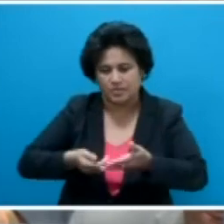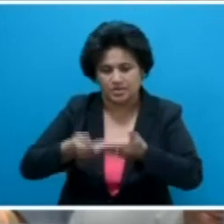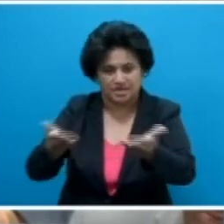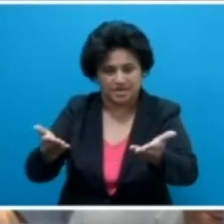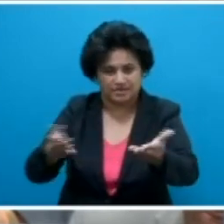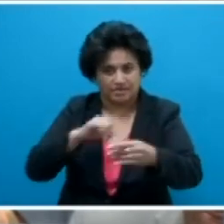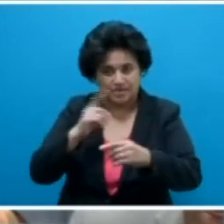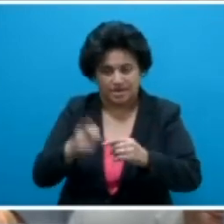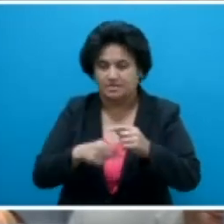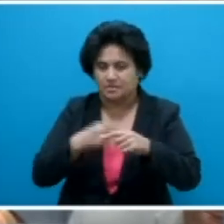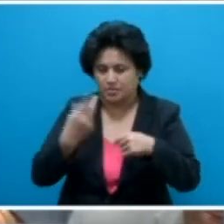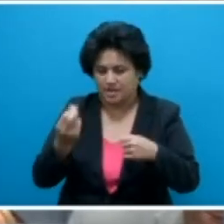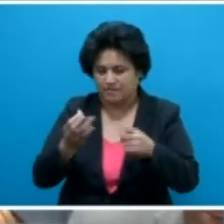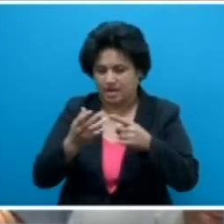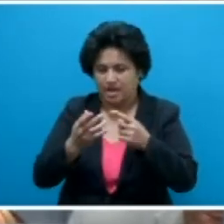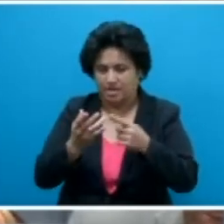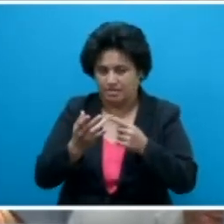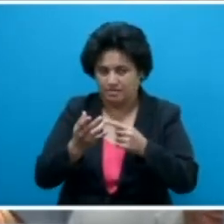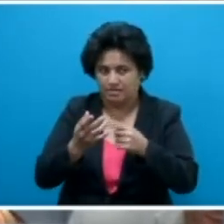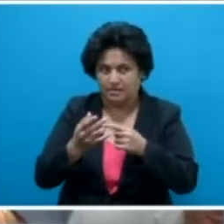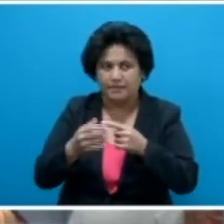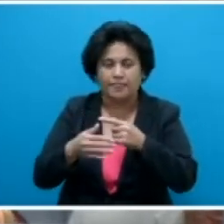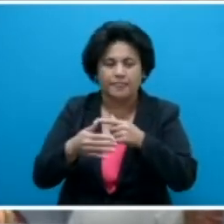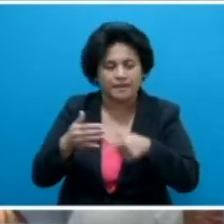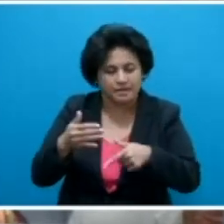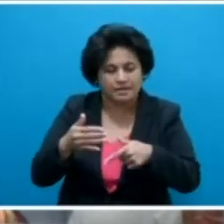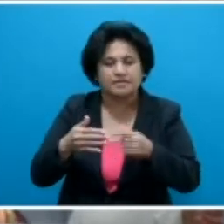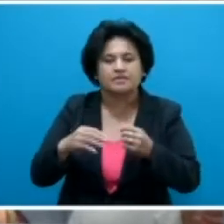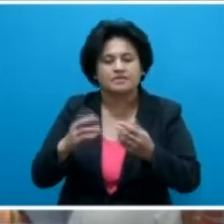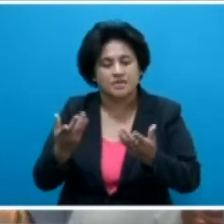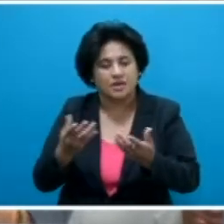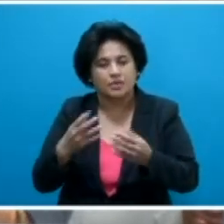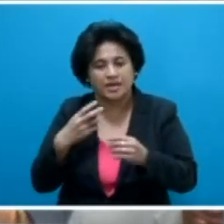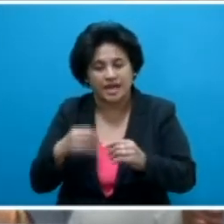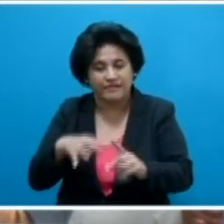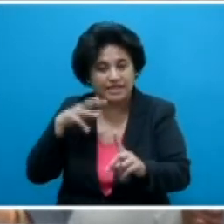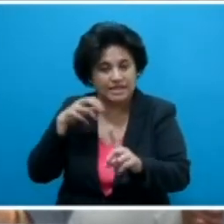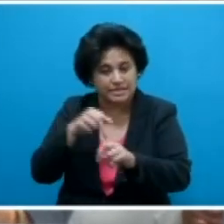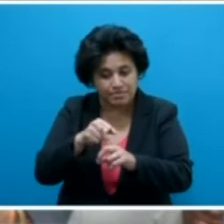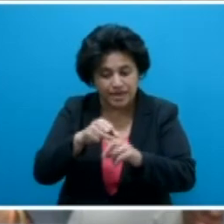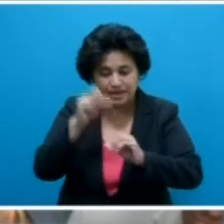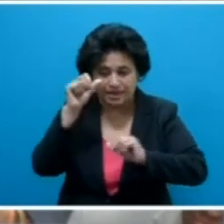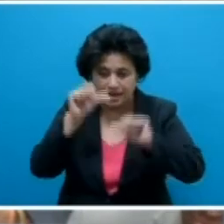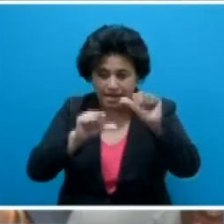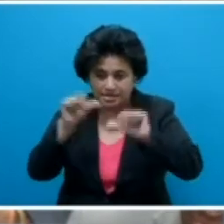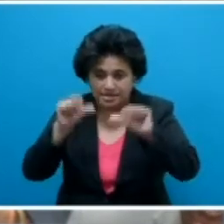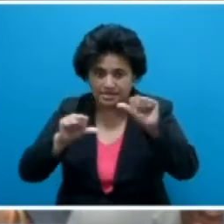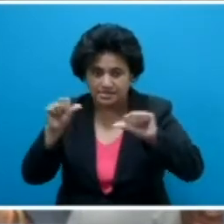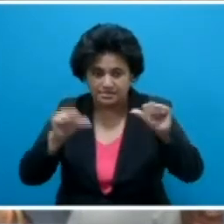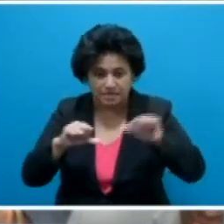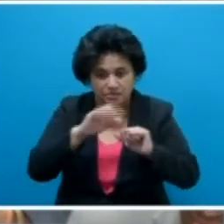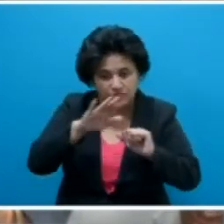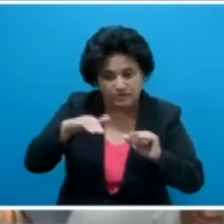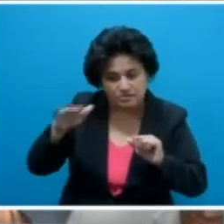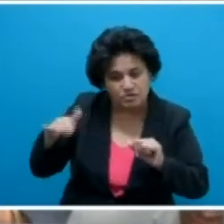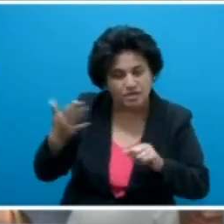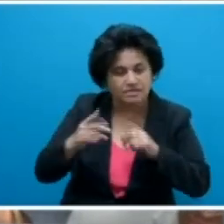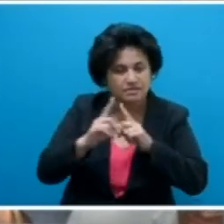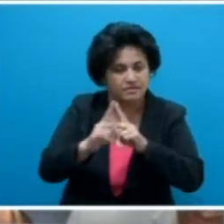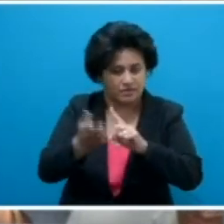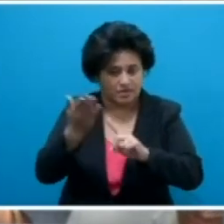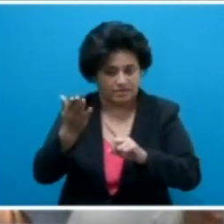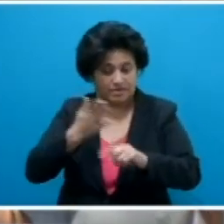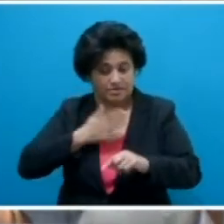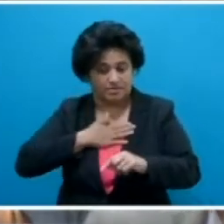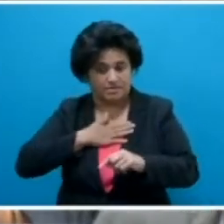guidelines, including conducting thorough environmental impact assessment, among other mandatory requirements. My